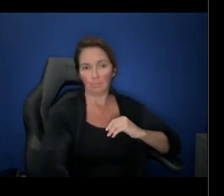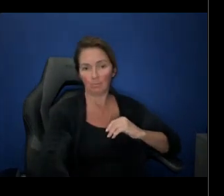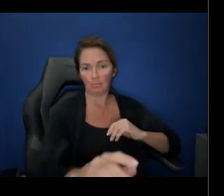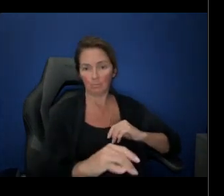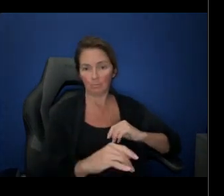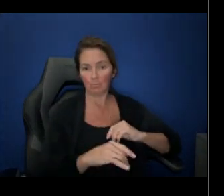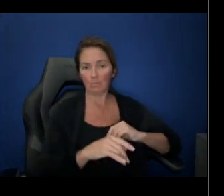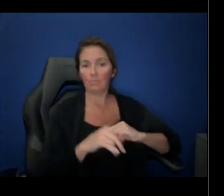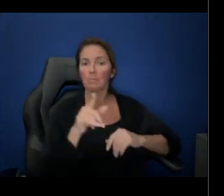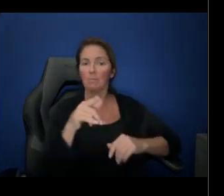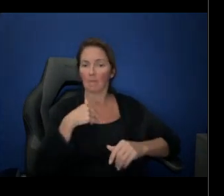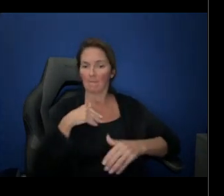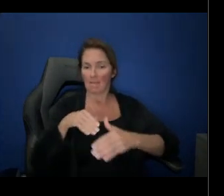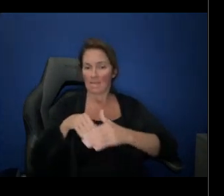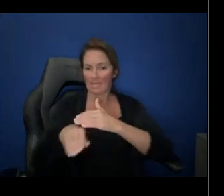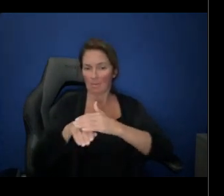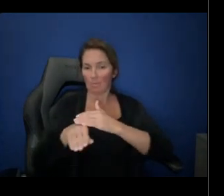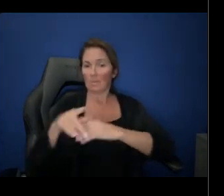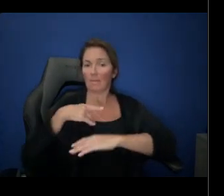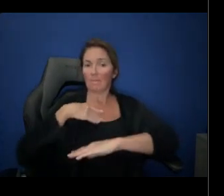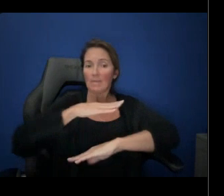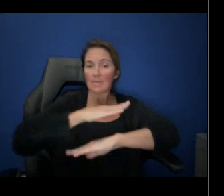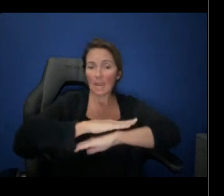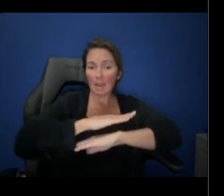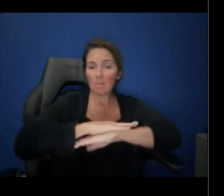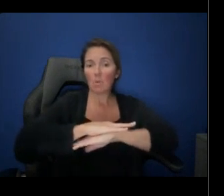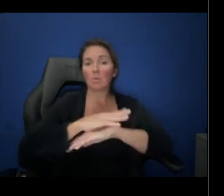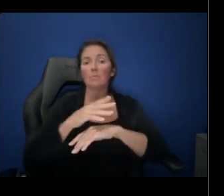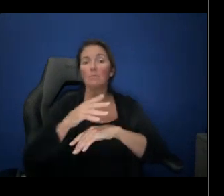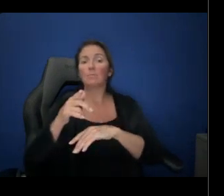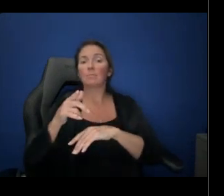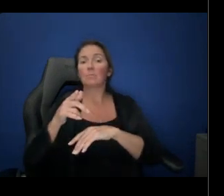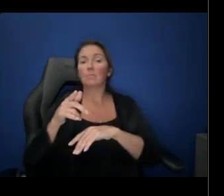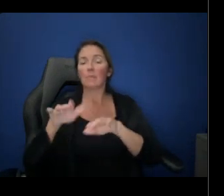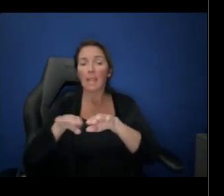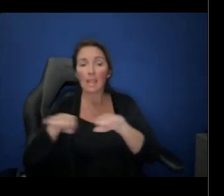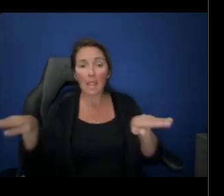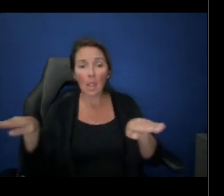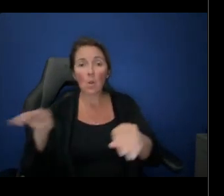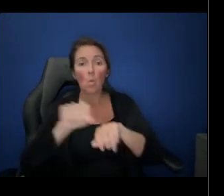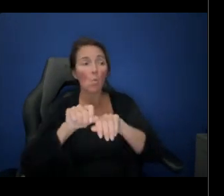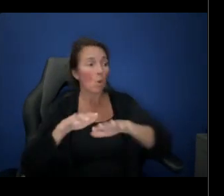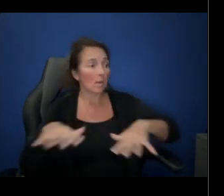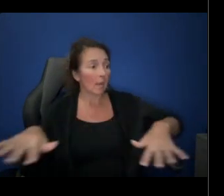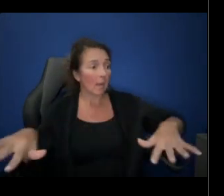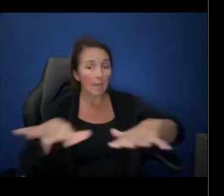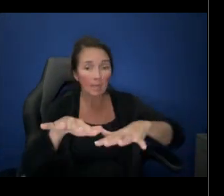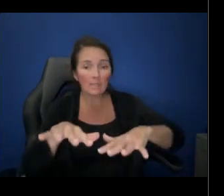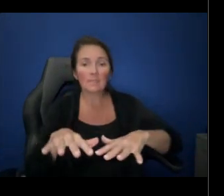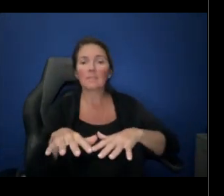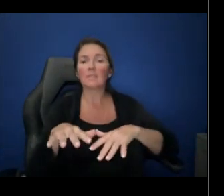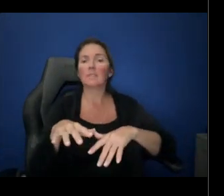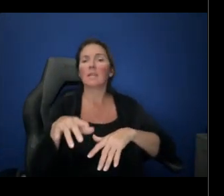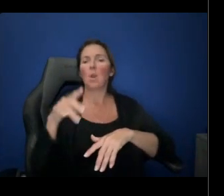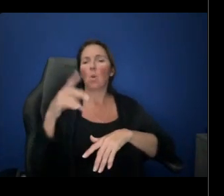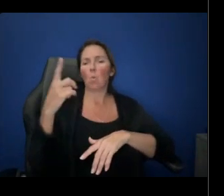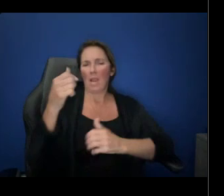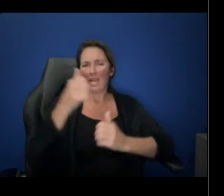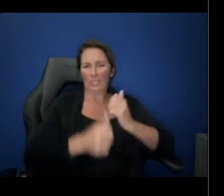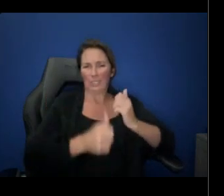When there are tables, counters, or work surfaces, one of each type must